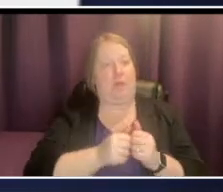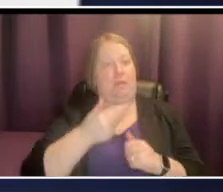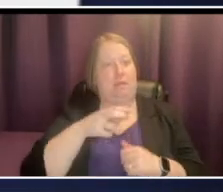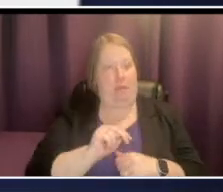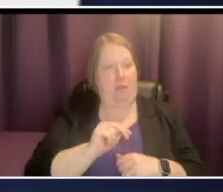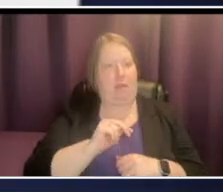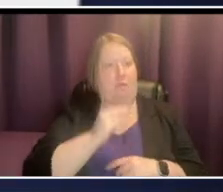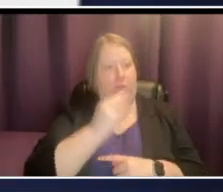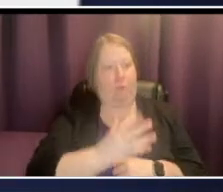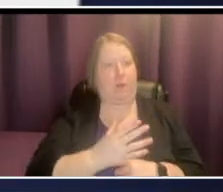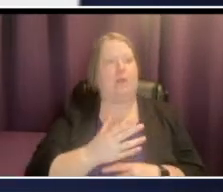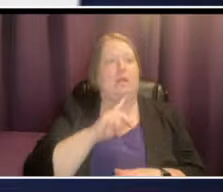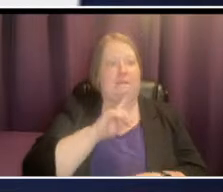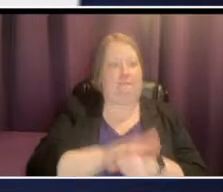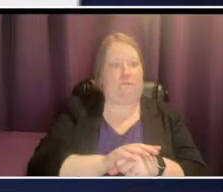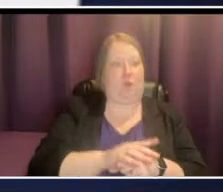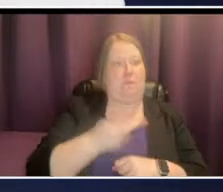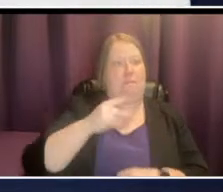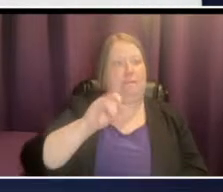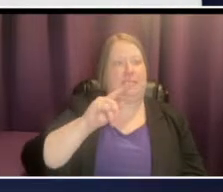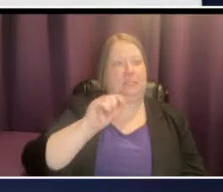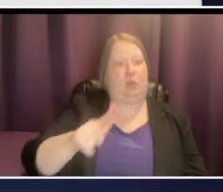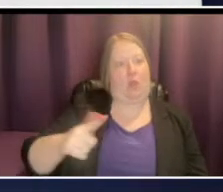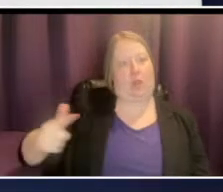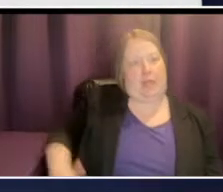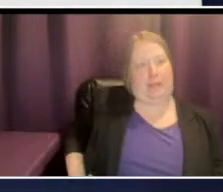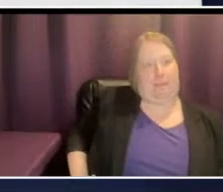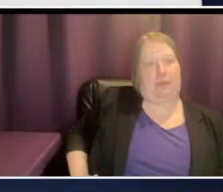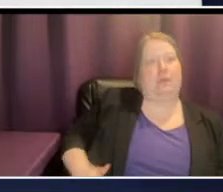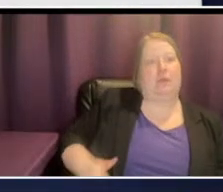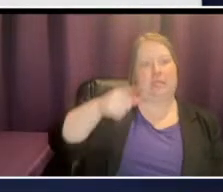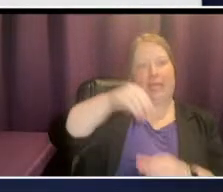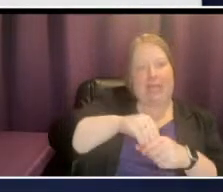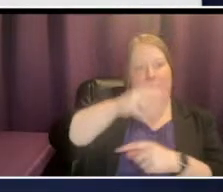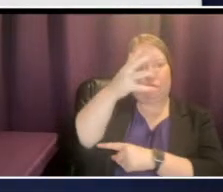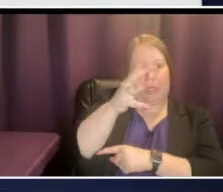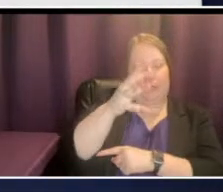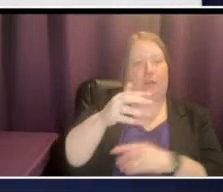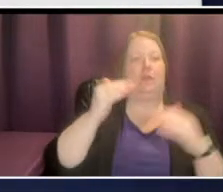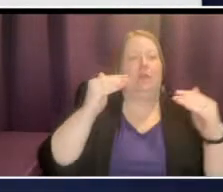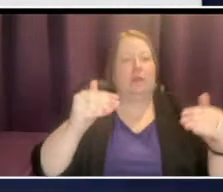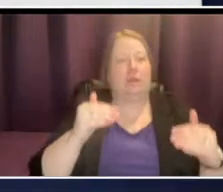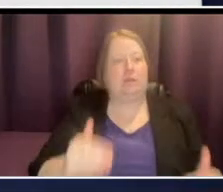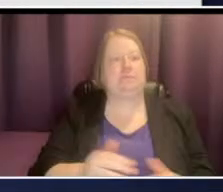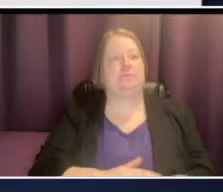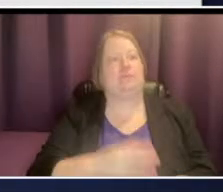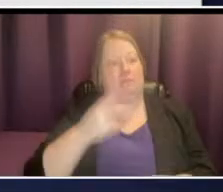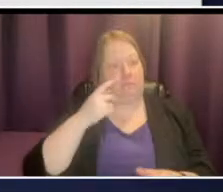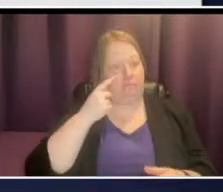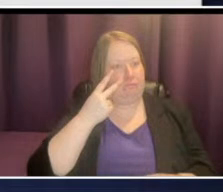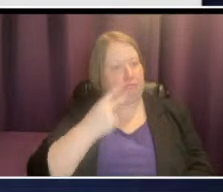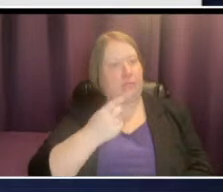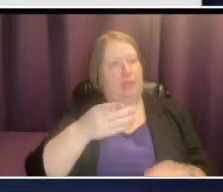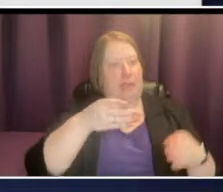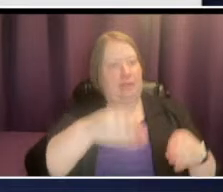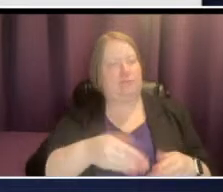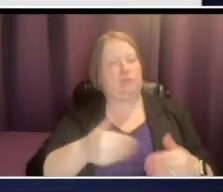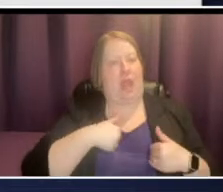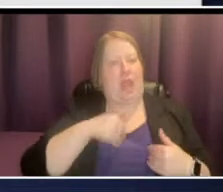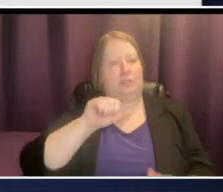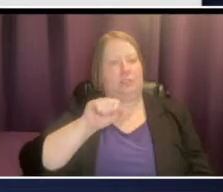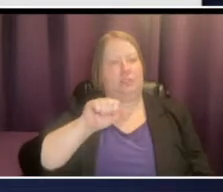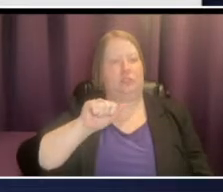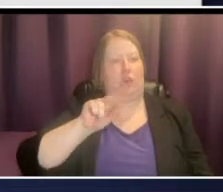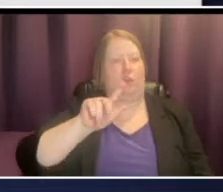tree, and one detained at 14th and I Street Northwest, individual had an assault rifle on